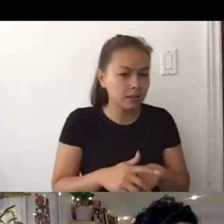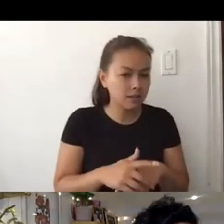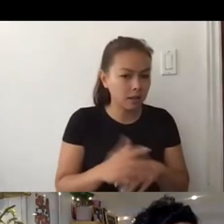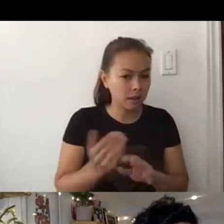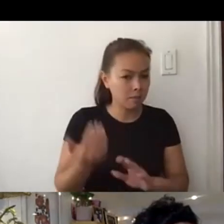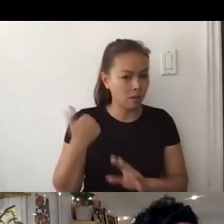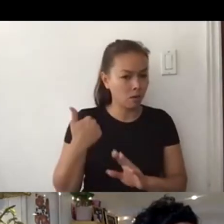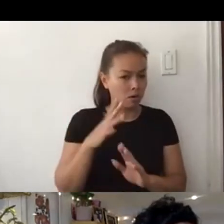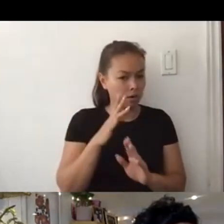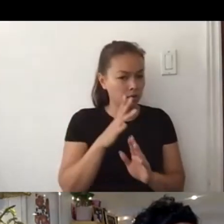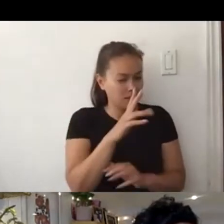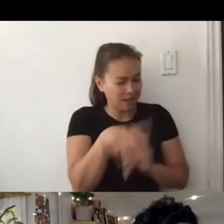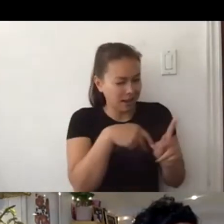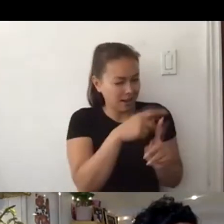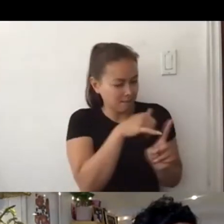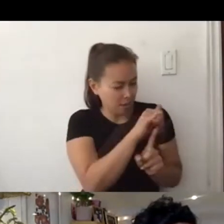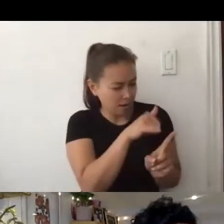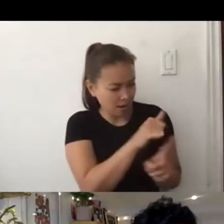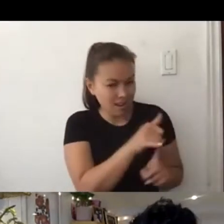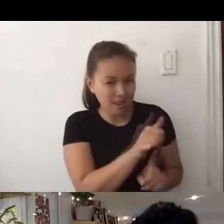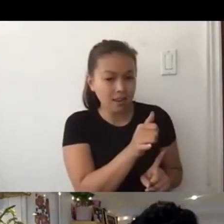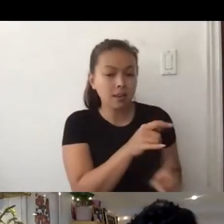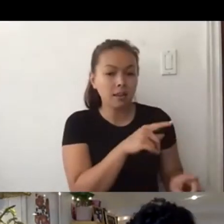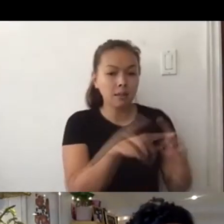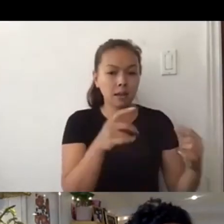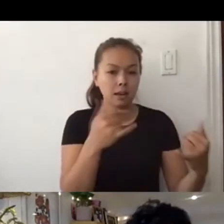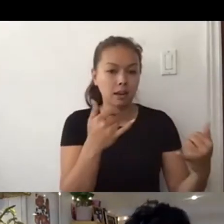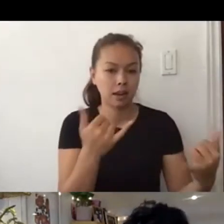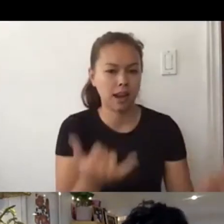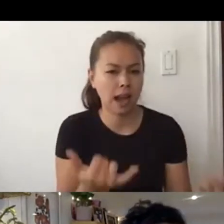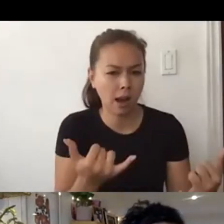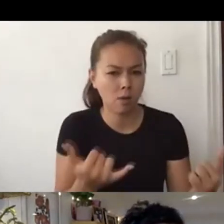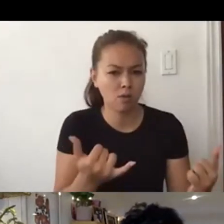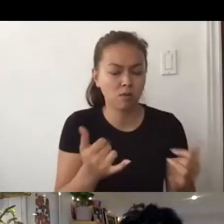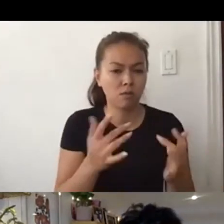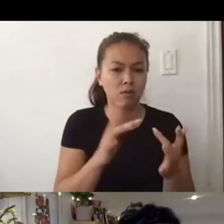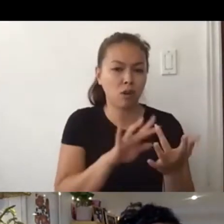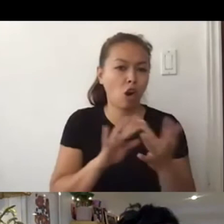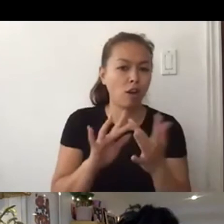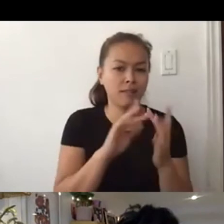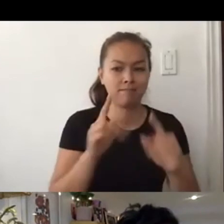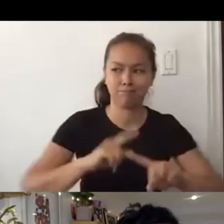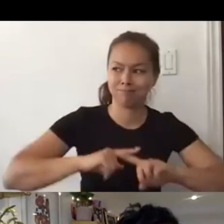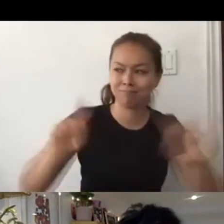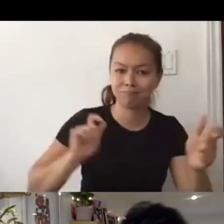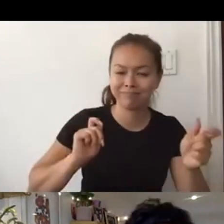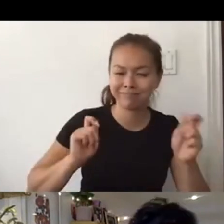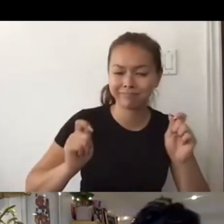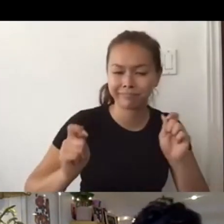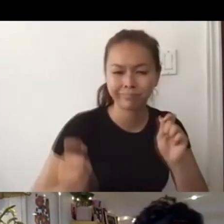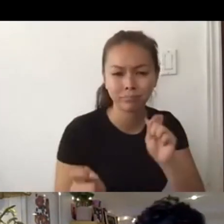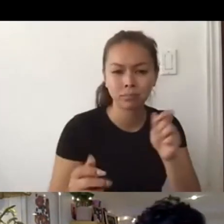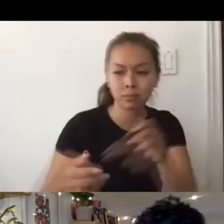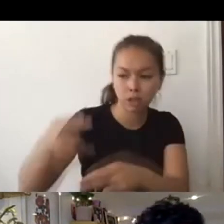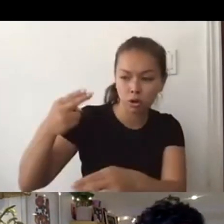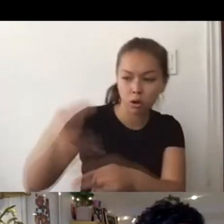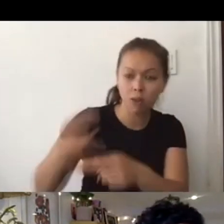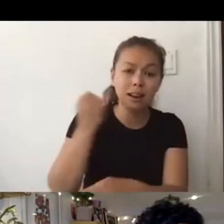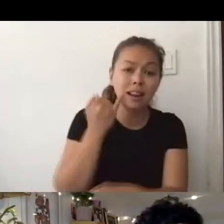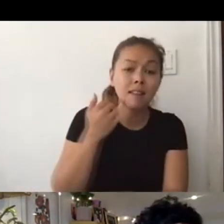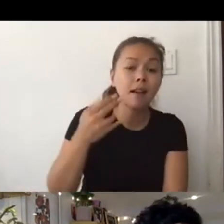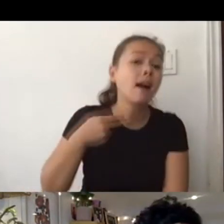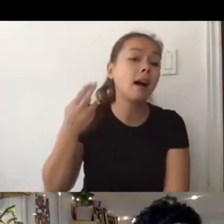it looks like being called sus because you have a higher voice online. It's men